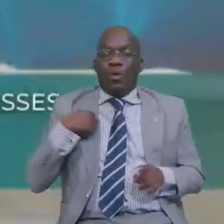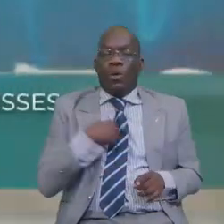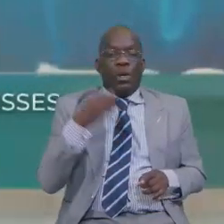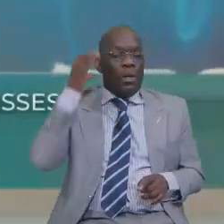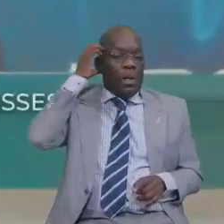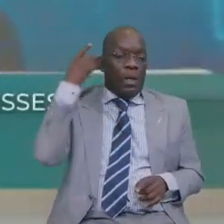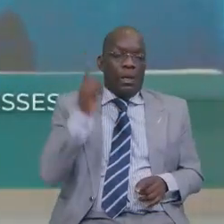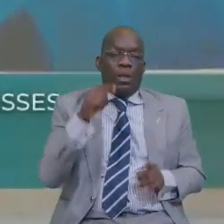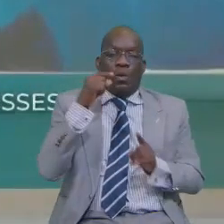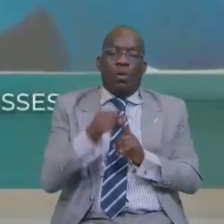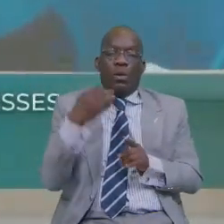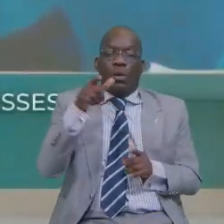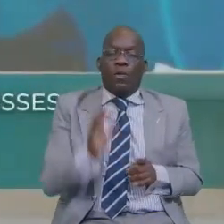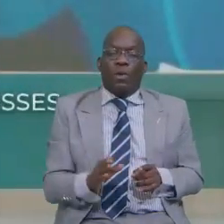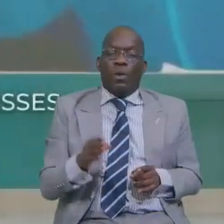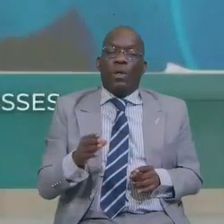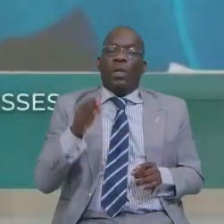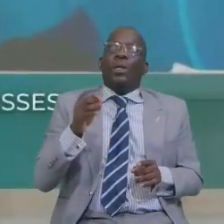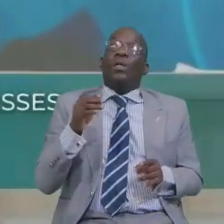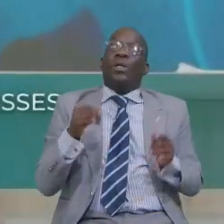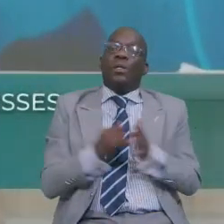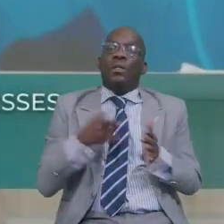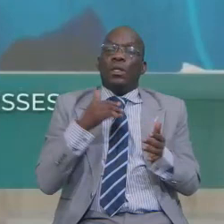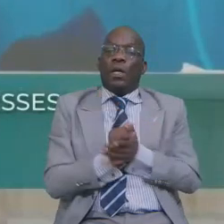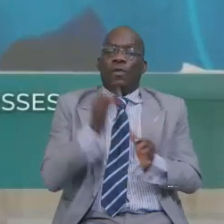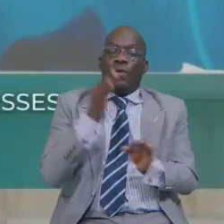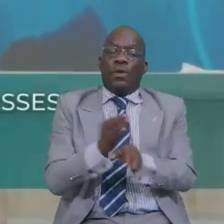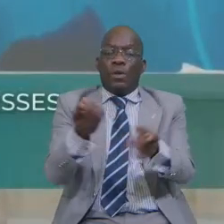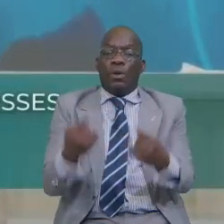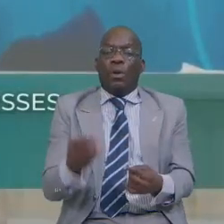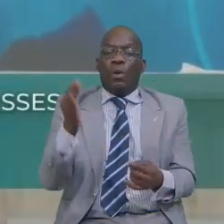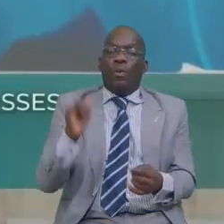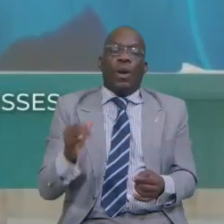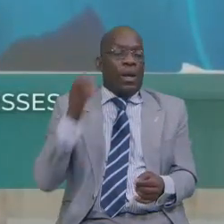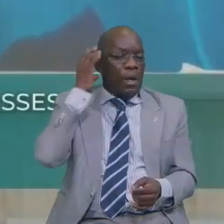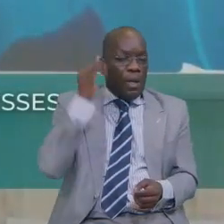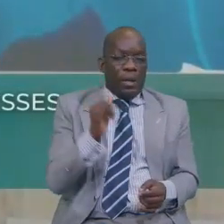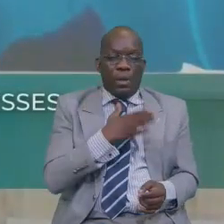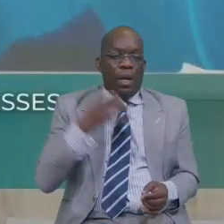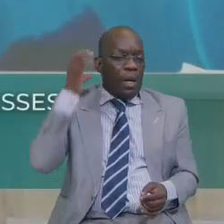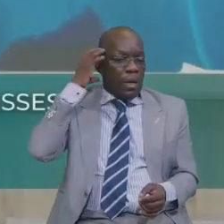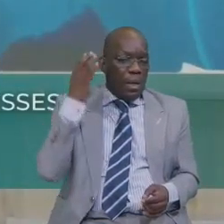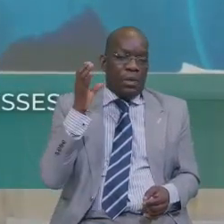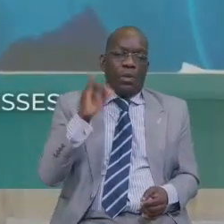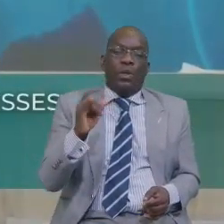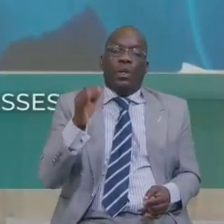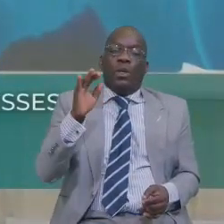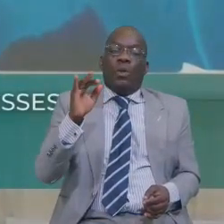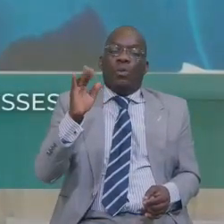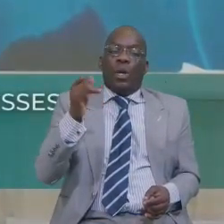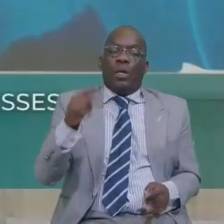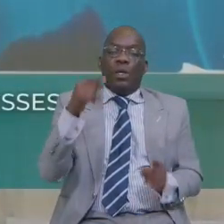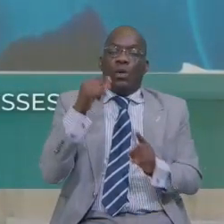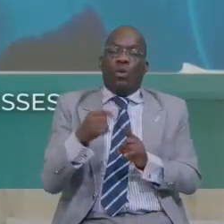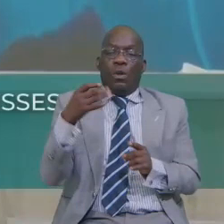faith cometh by hearing, and hearing by the word of God. Not